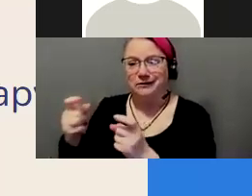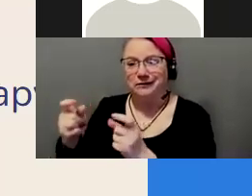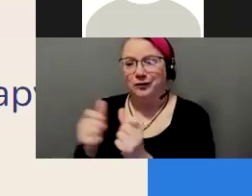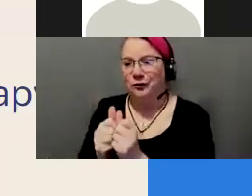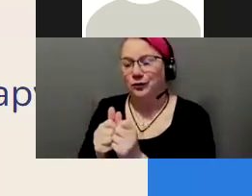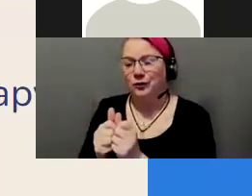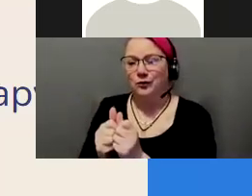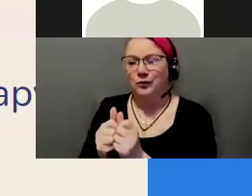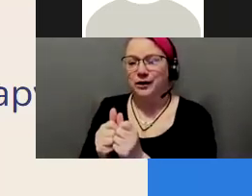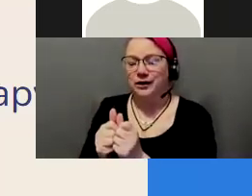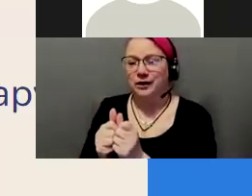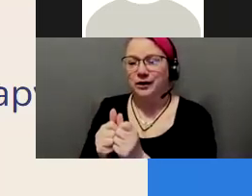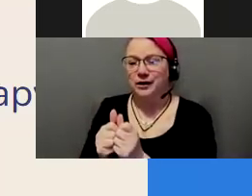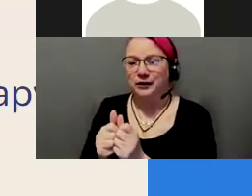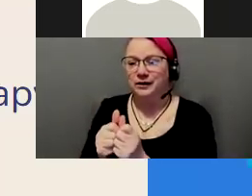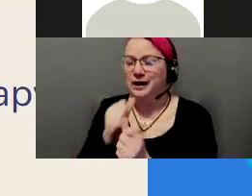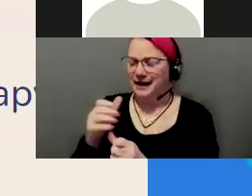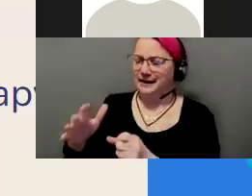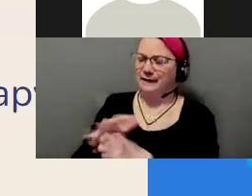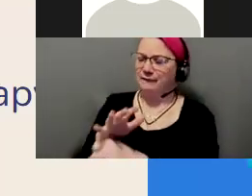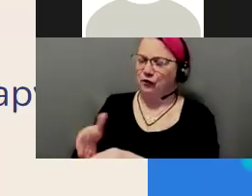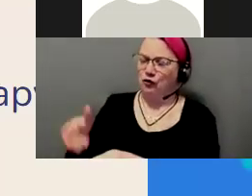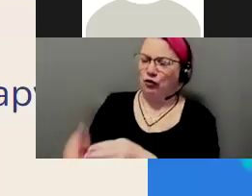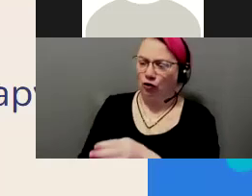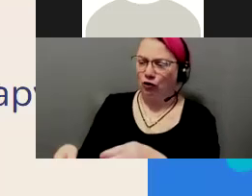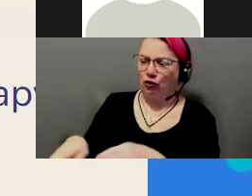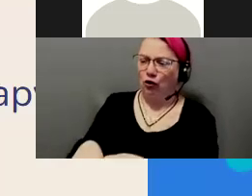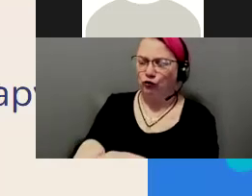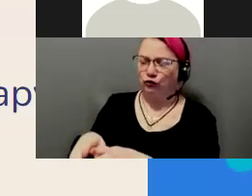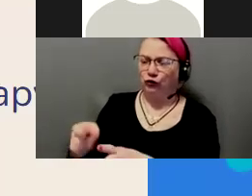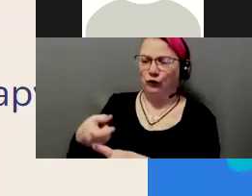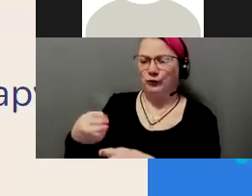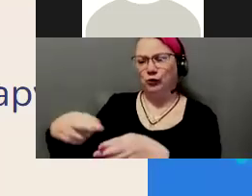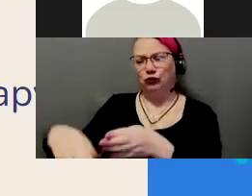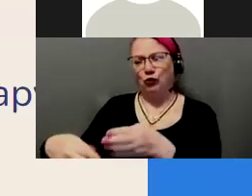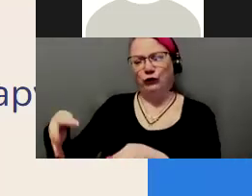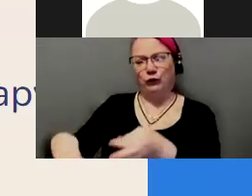the fact that they didn't feel complete closure from the outcomes of the court case.